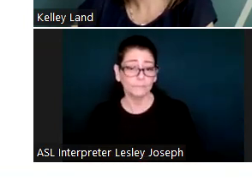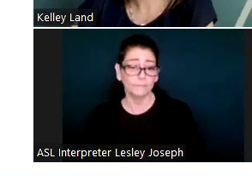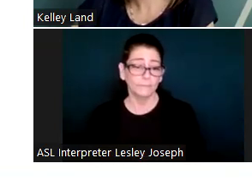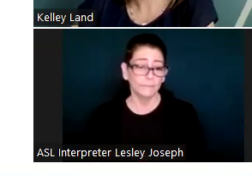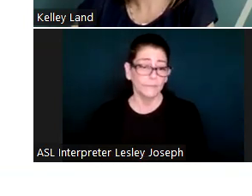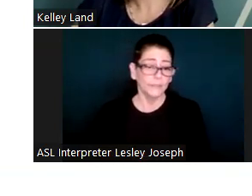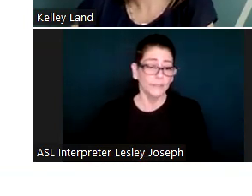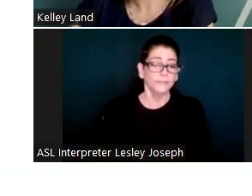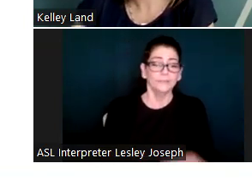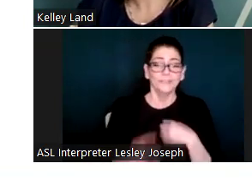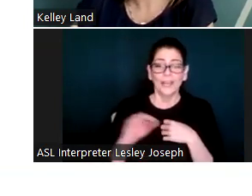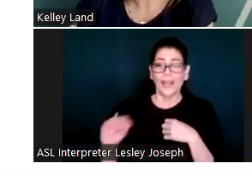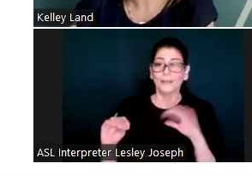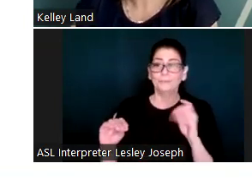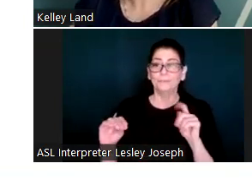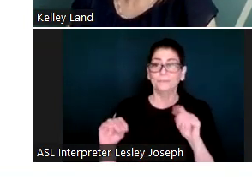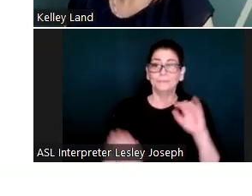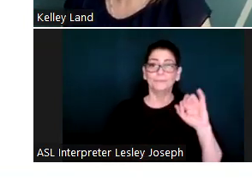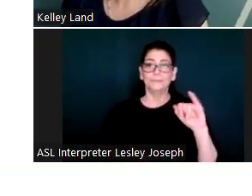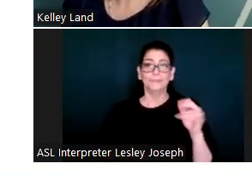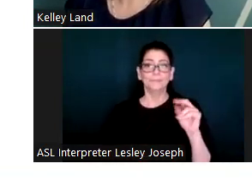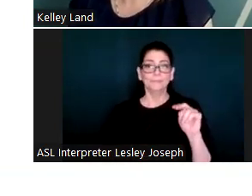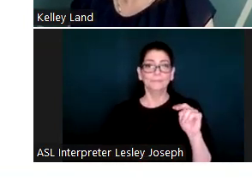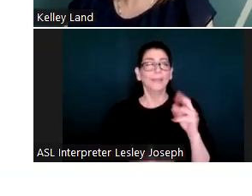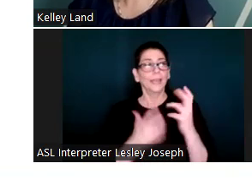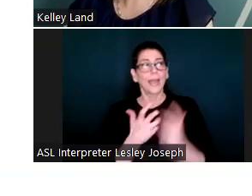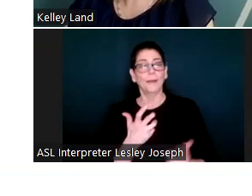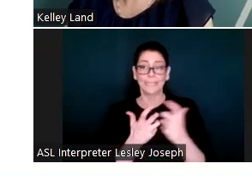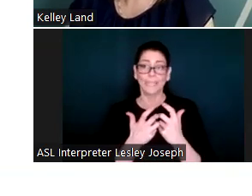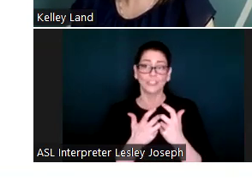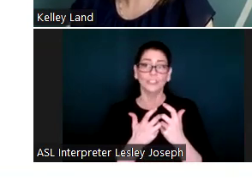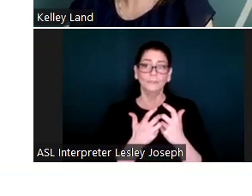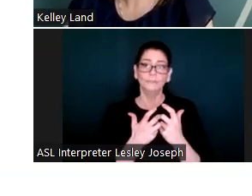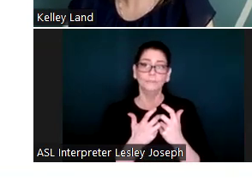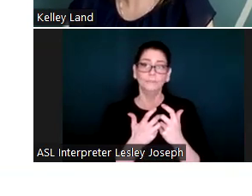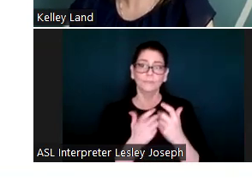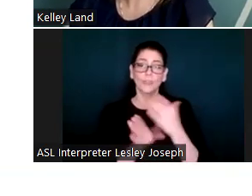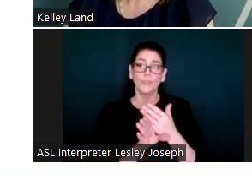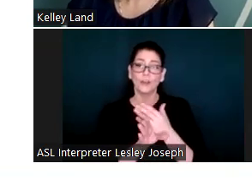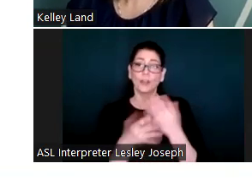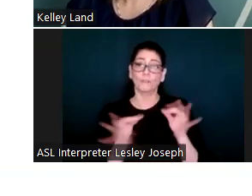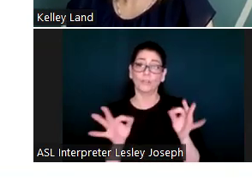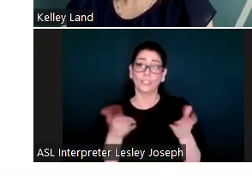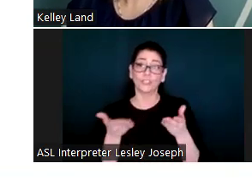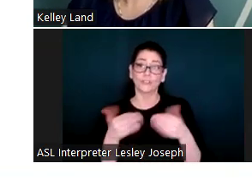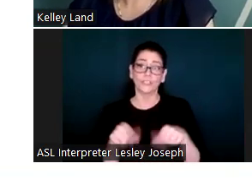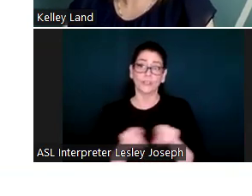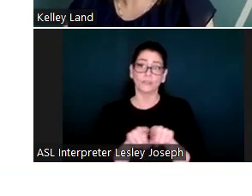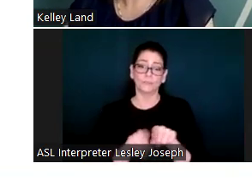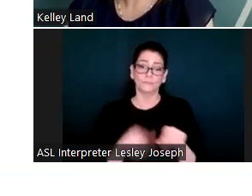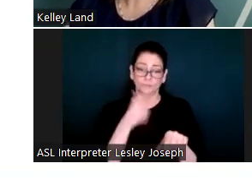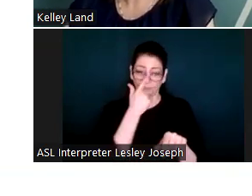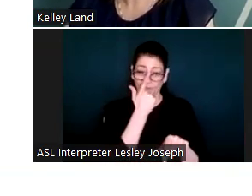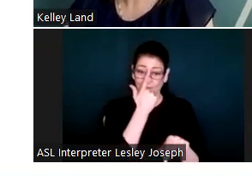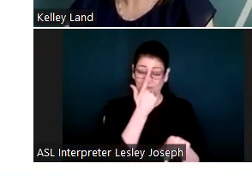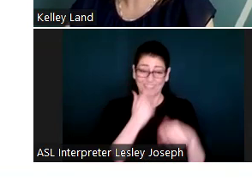I put in the chat, I put Jan accommodations. They're a free service as well, where, you know, I had several,